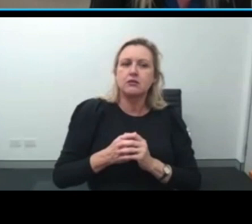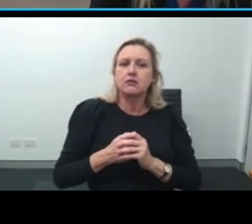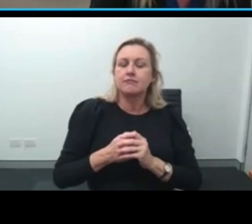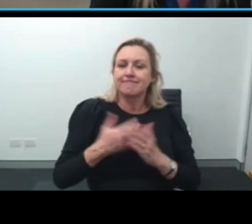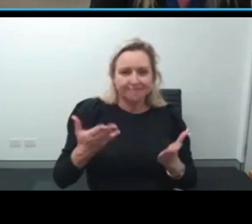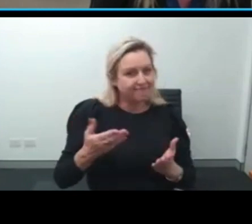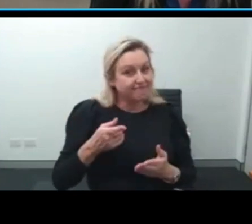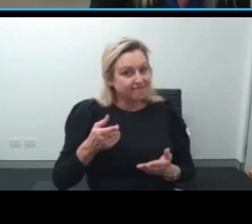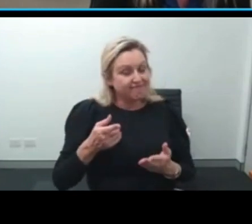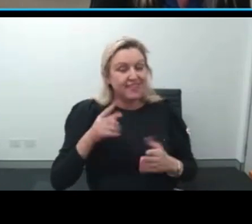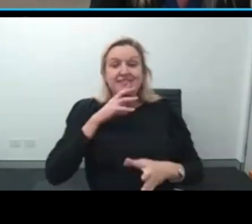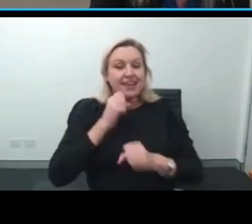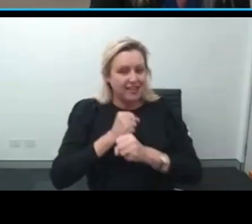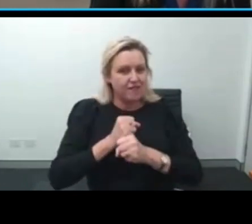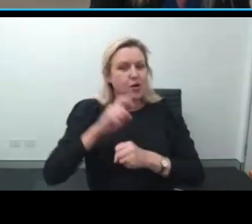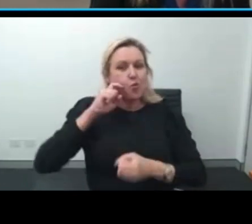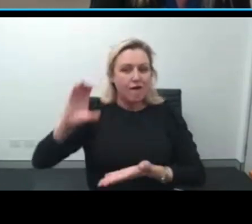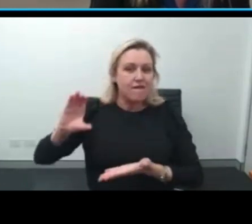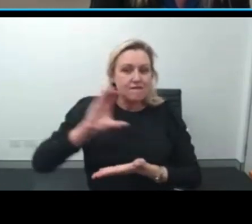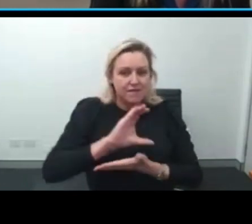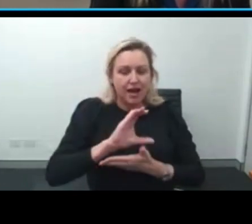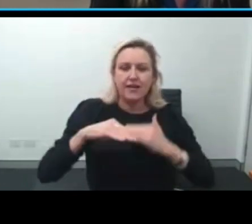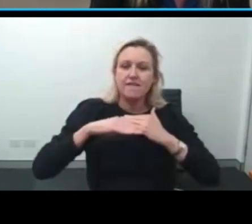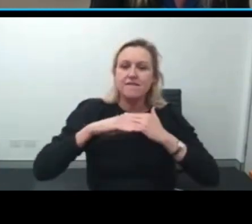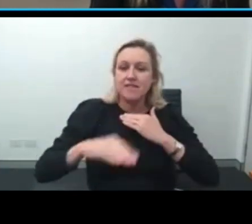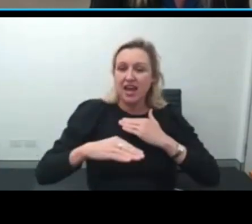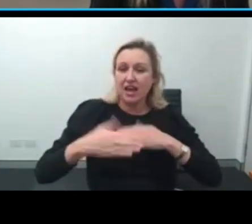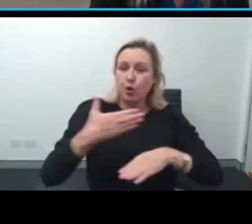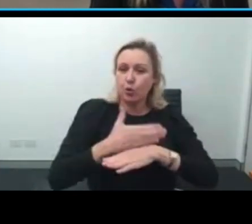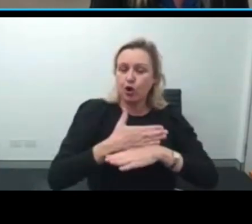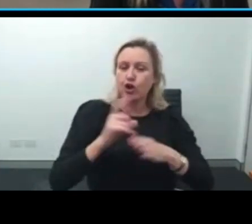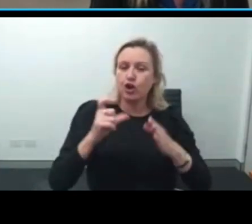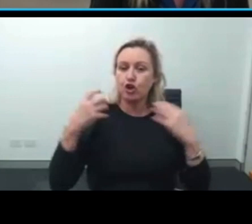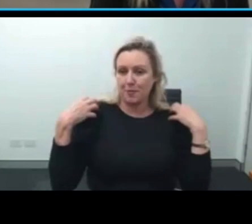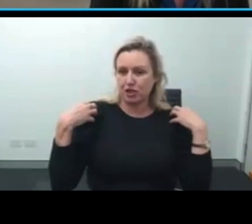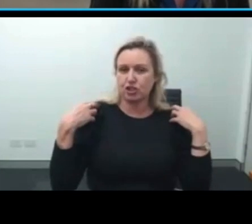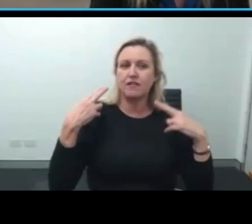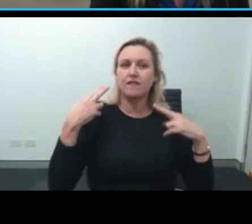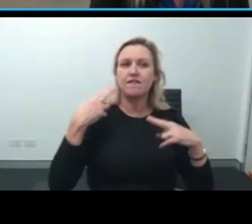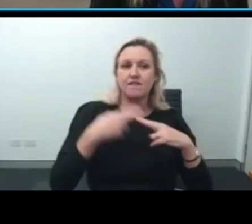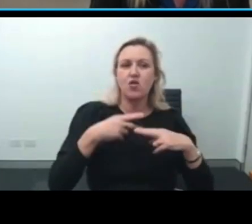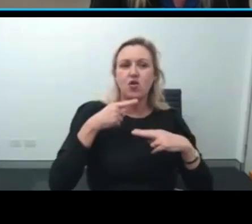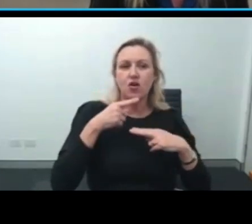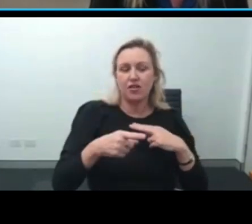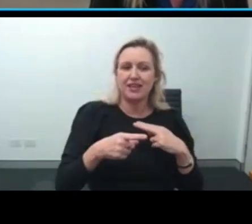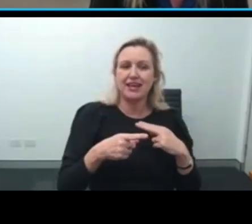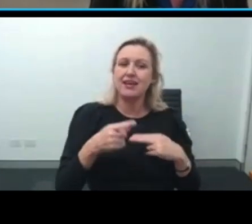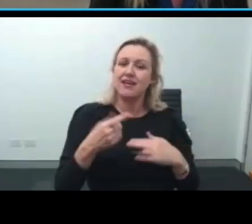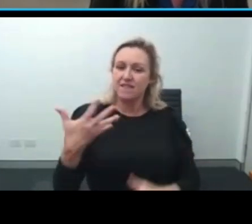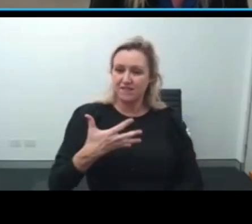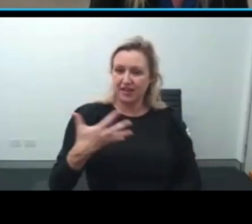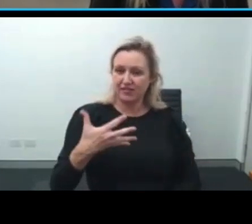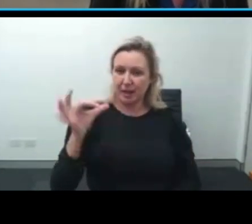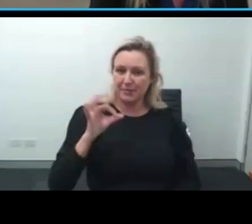to know the government is funding the Fair Work Commission's decision for the aged care work value case of a 15% increase